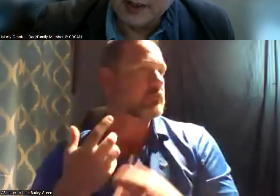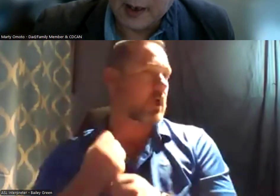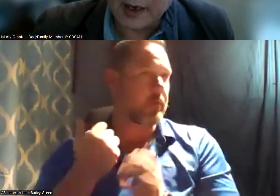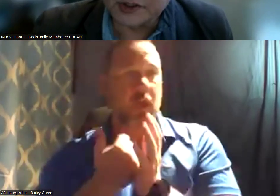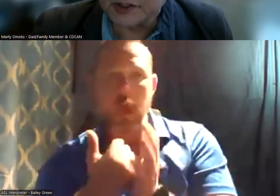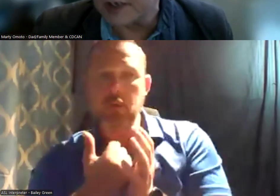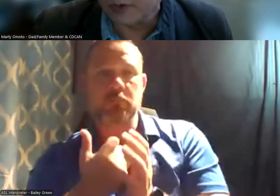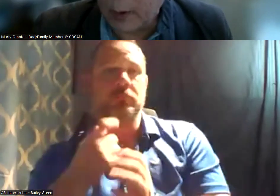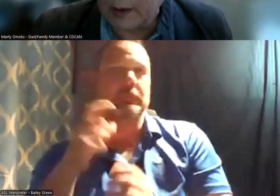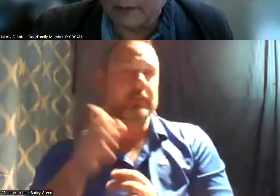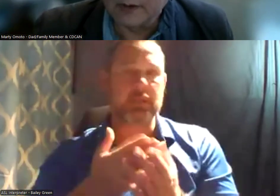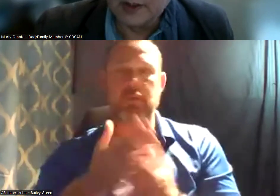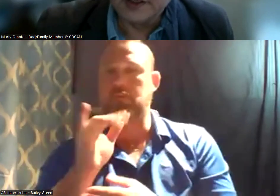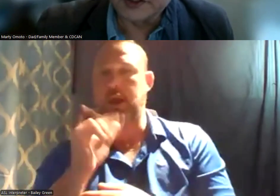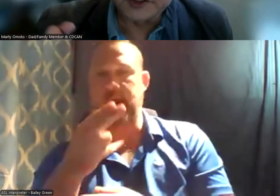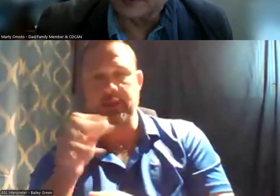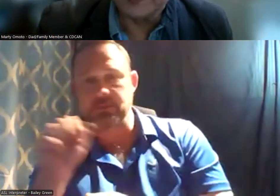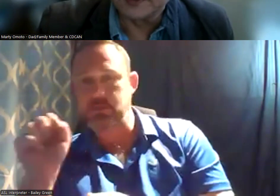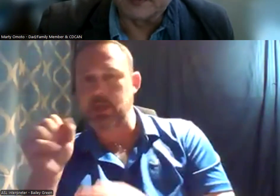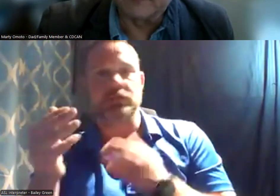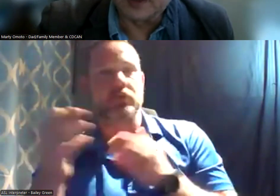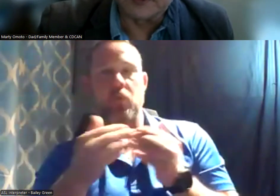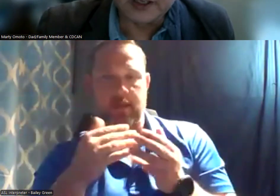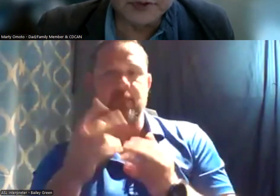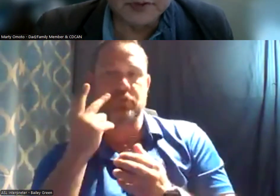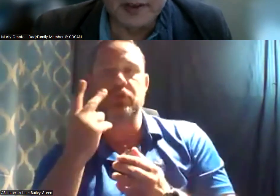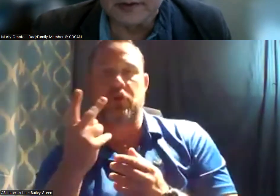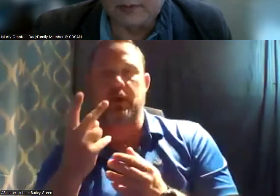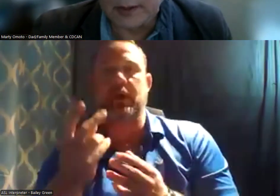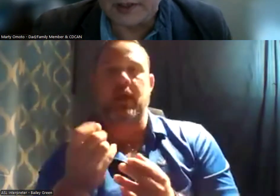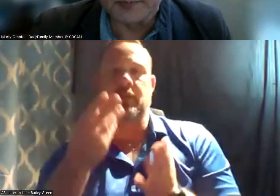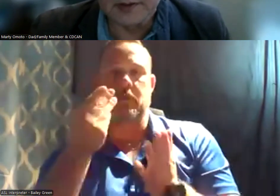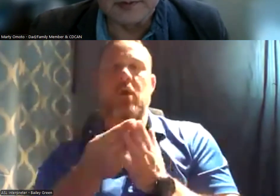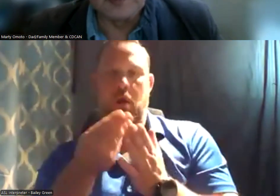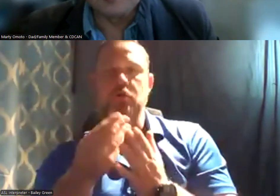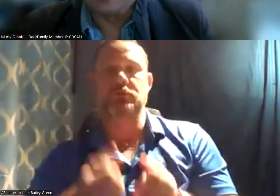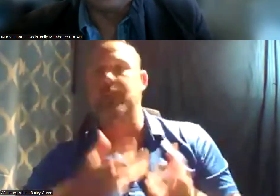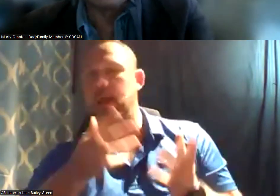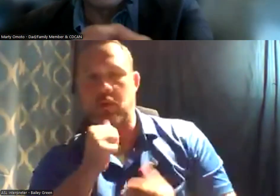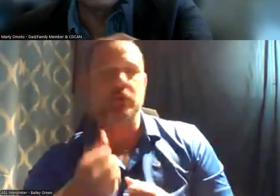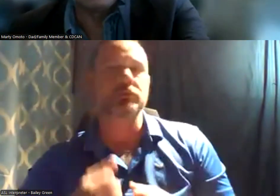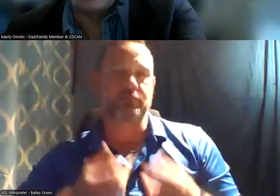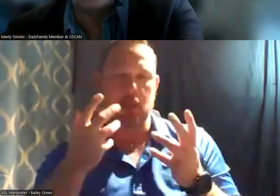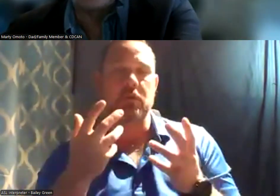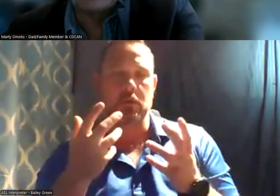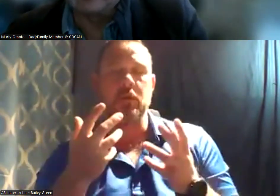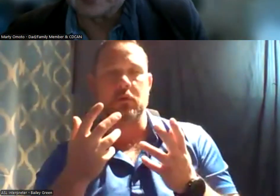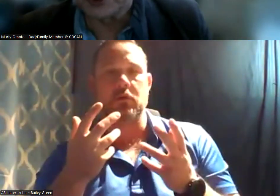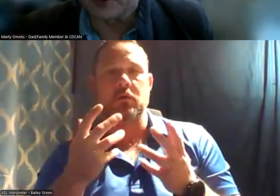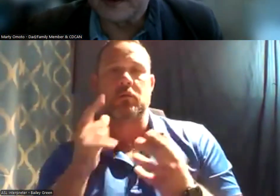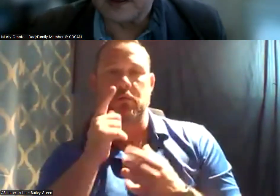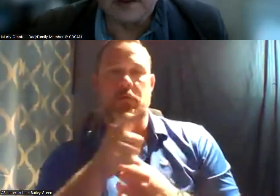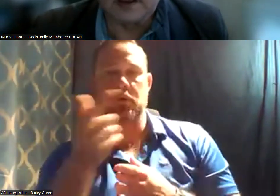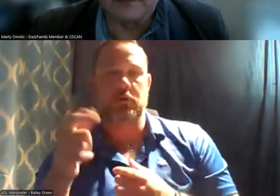through IHSS or whatever, it's just looking at the number of dollars that was spent or not spent. I'm going to turn it back